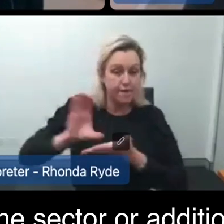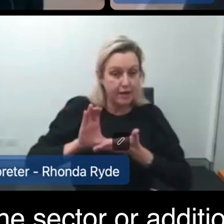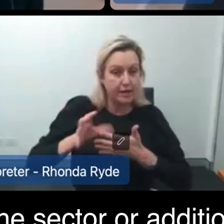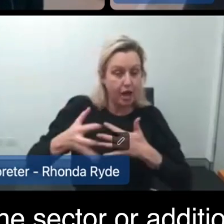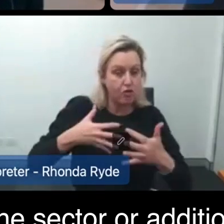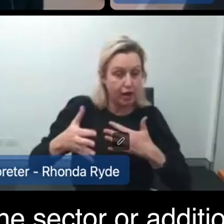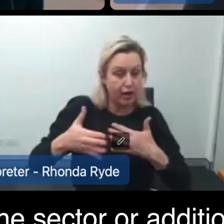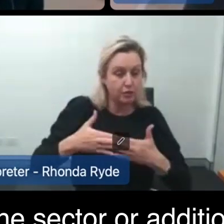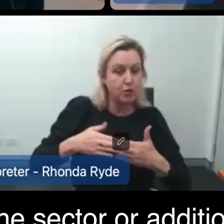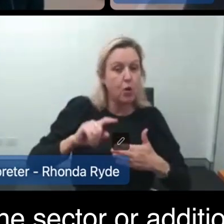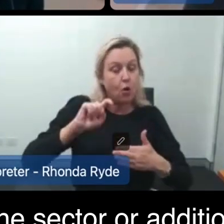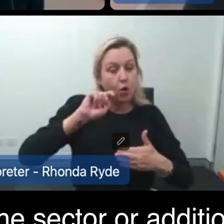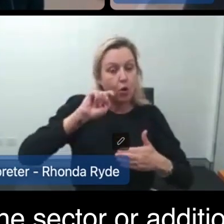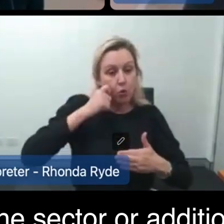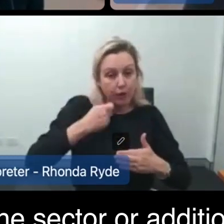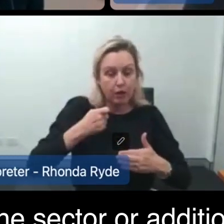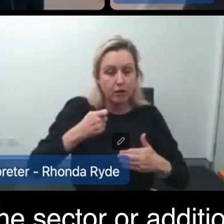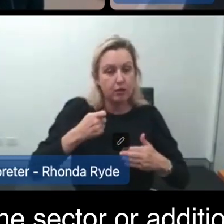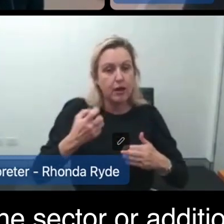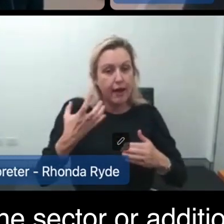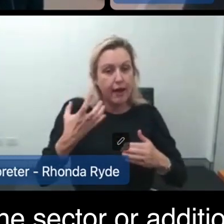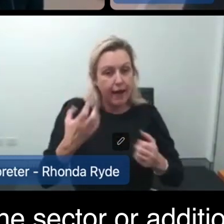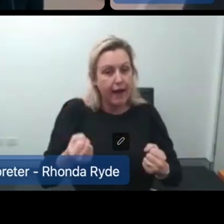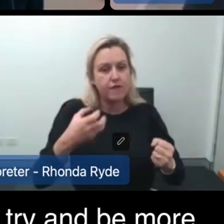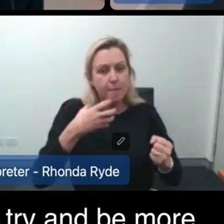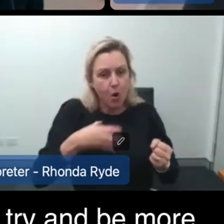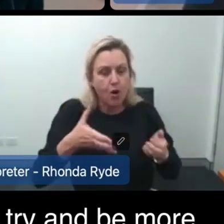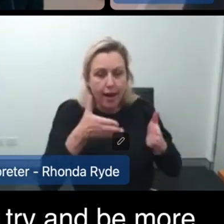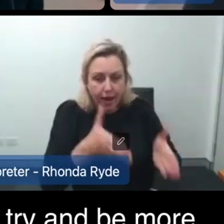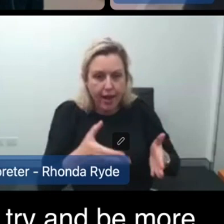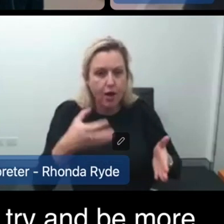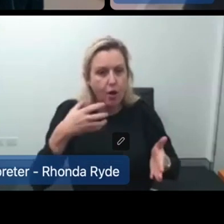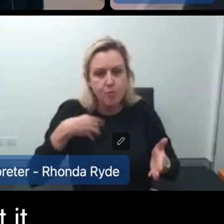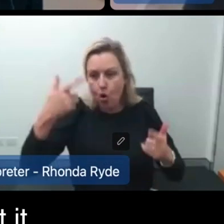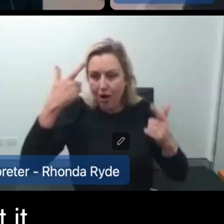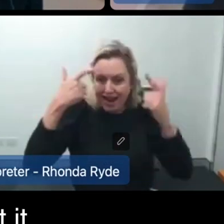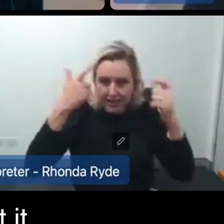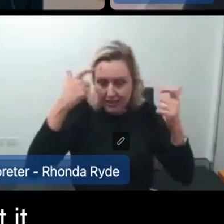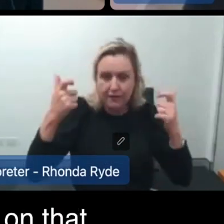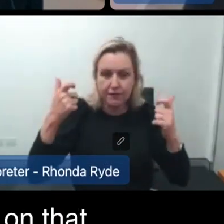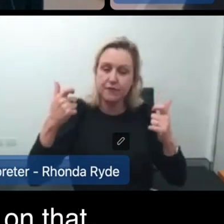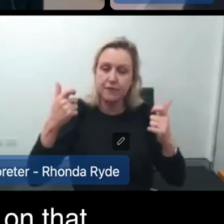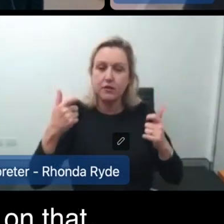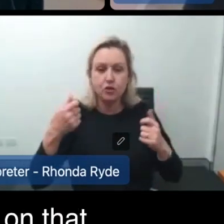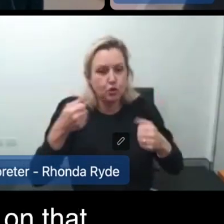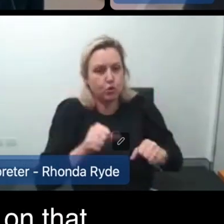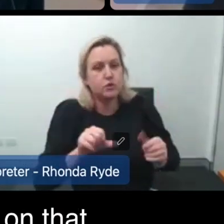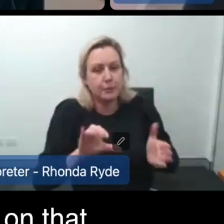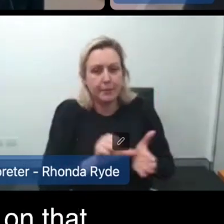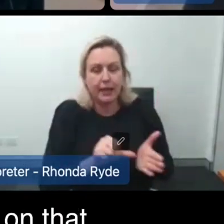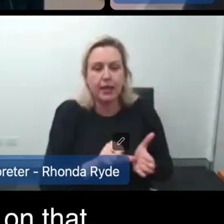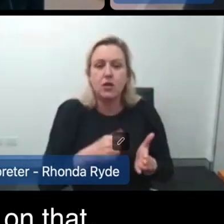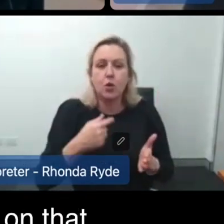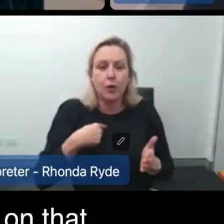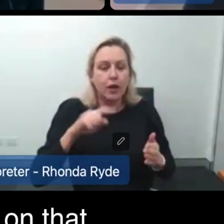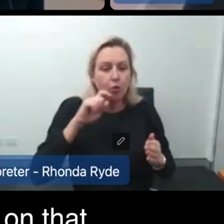and more innovation in the sector, or additional innovation in the sector, to try and be more neutral about it. So we'll check